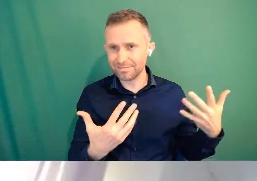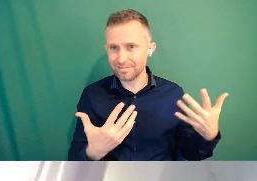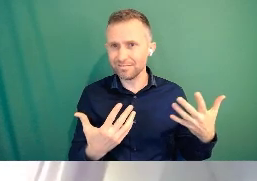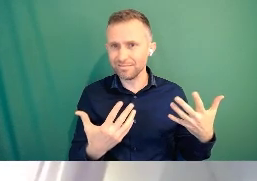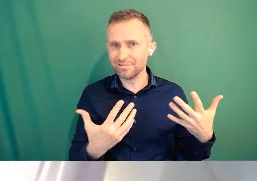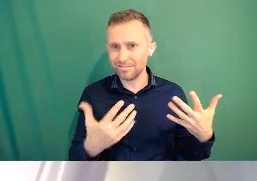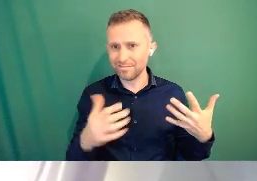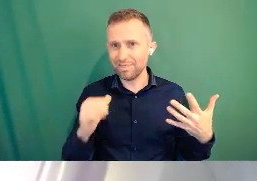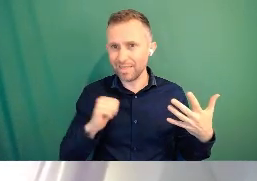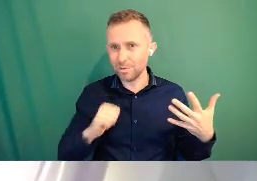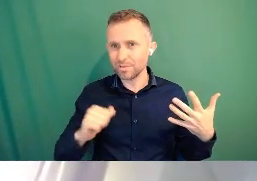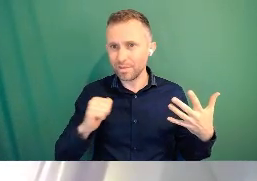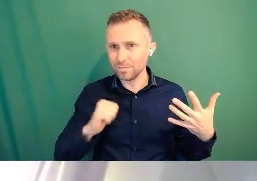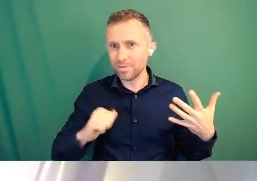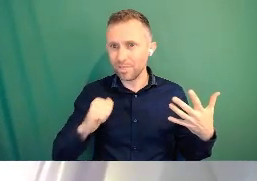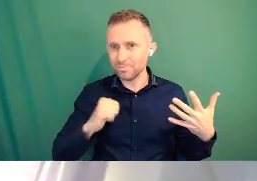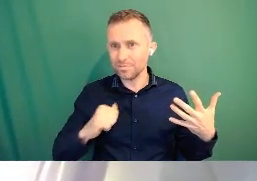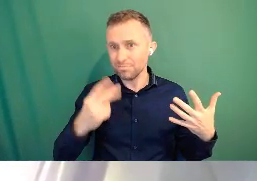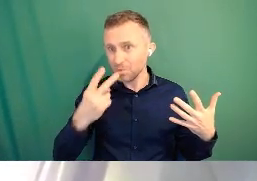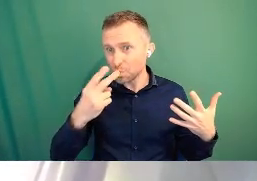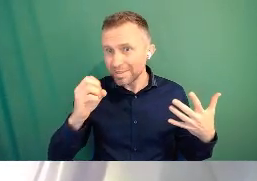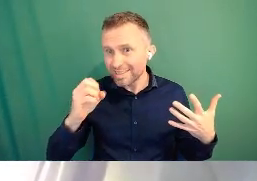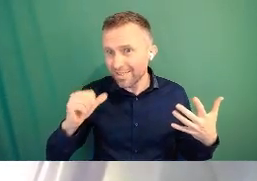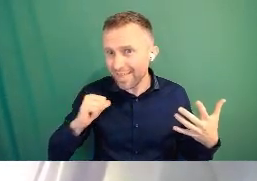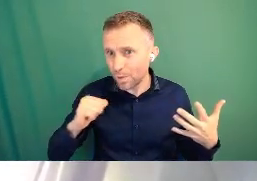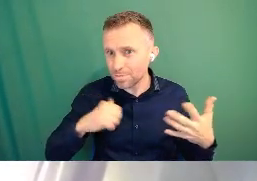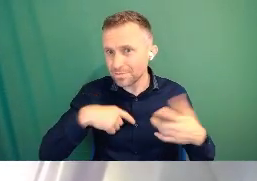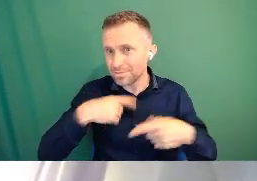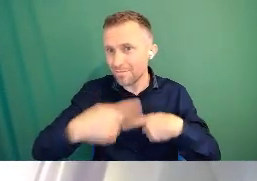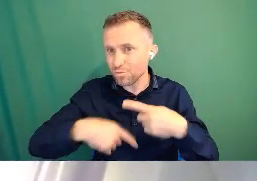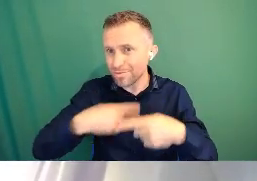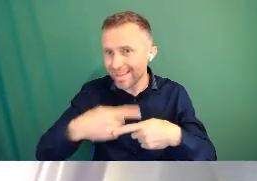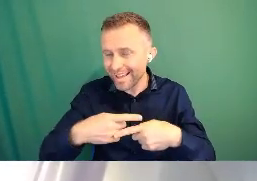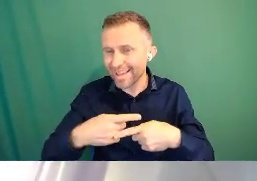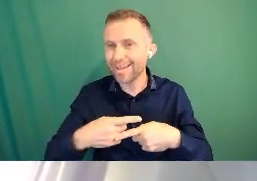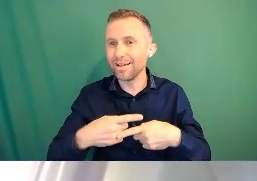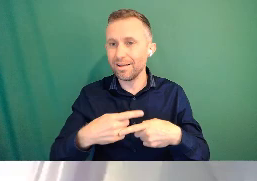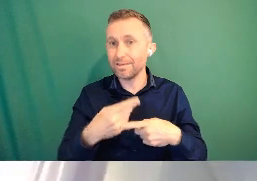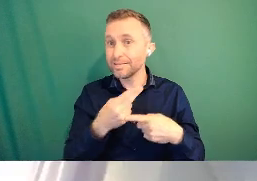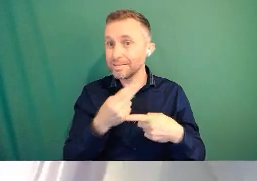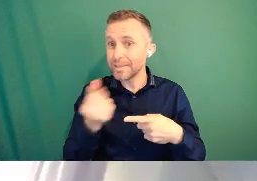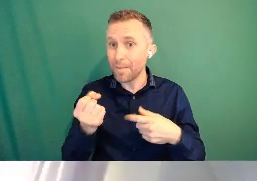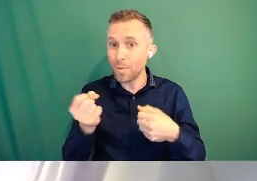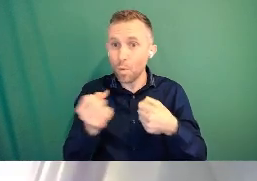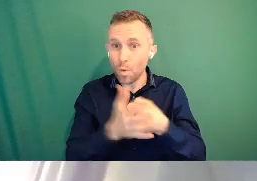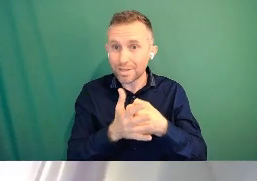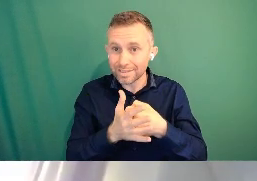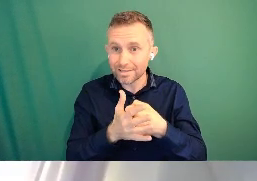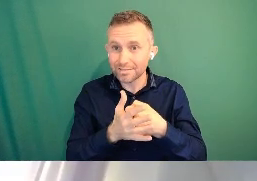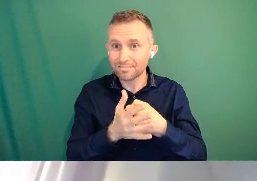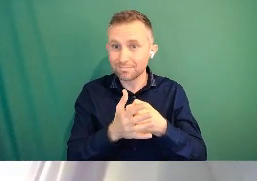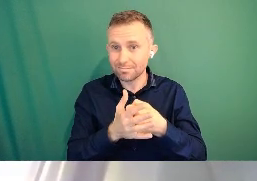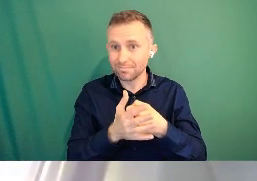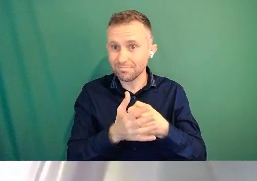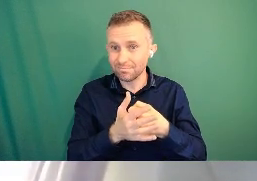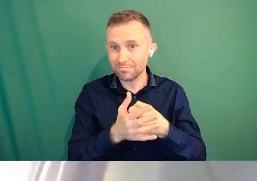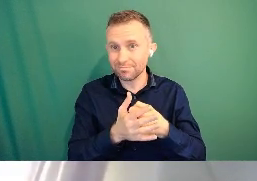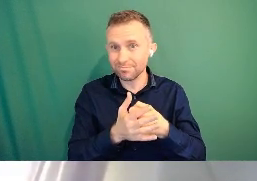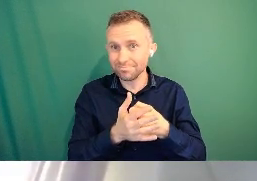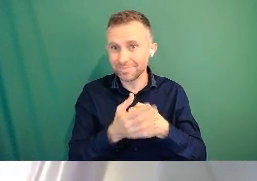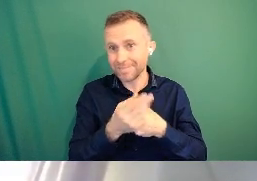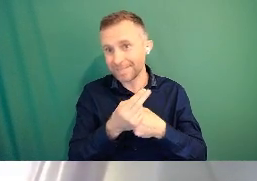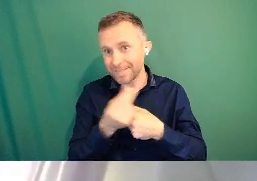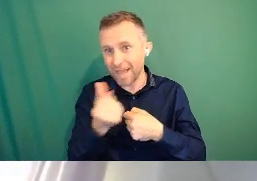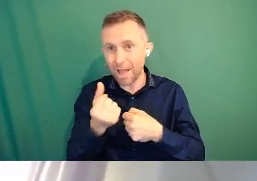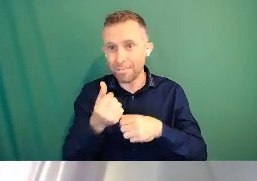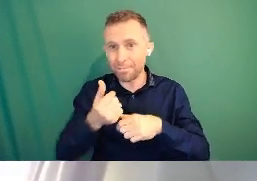of thousands of people visit it every year. It's used for weddings, it's used for events, and also